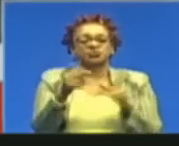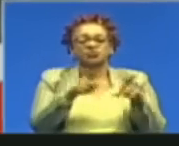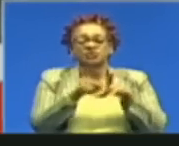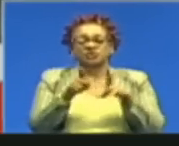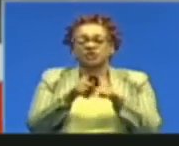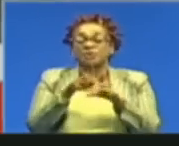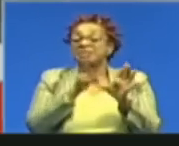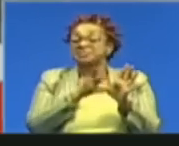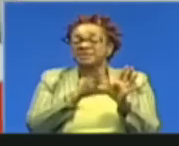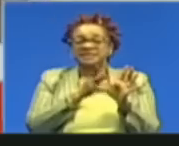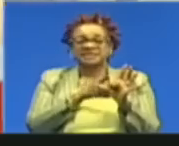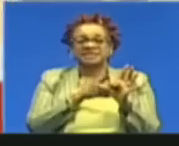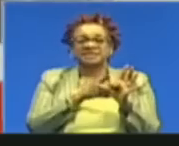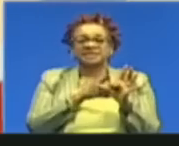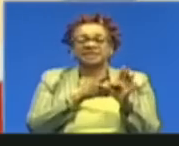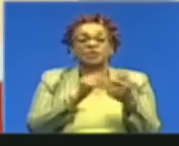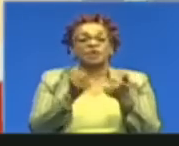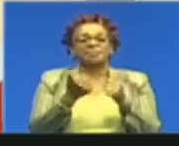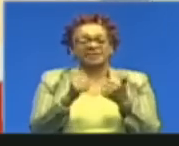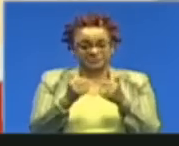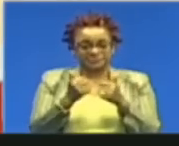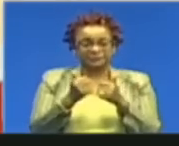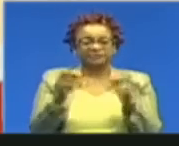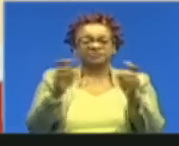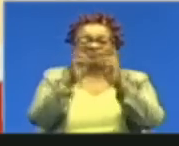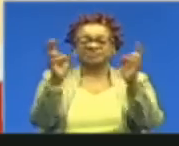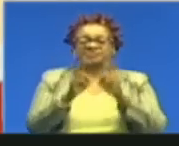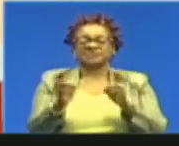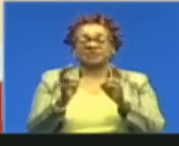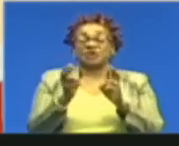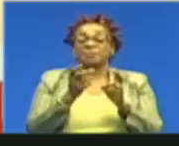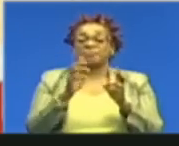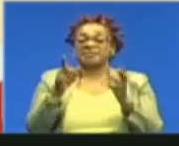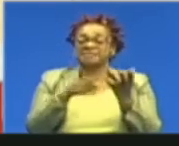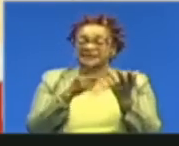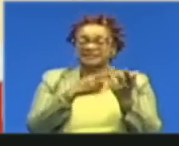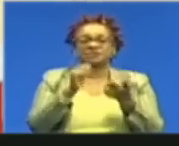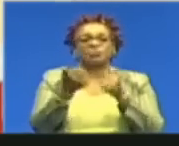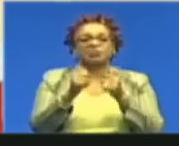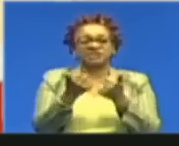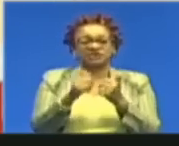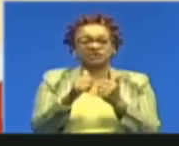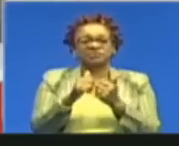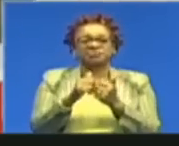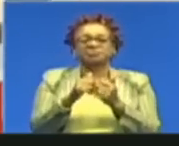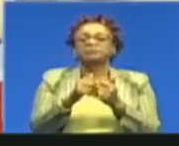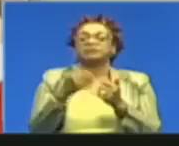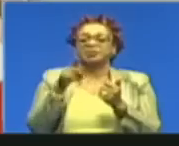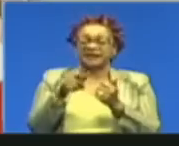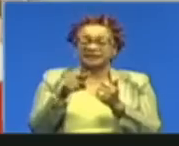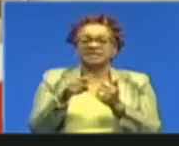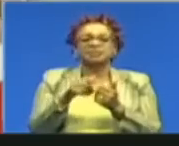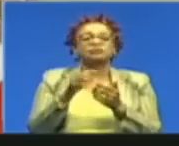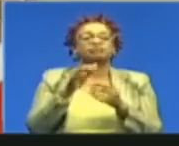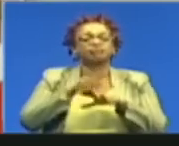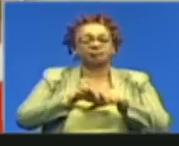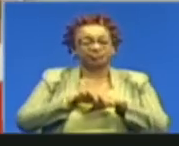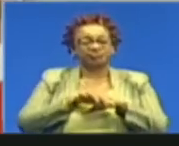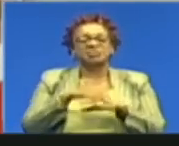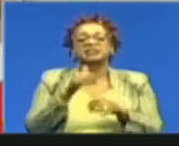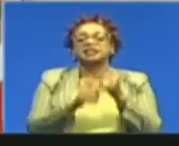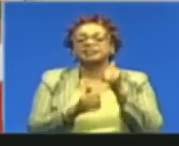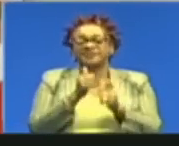in the Olympiad. The International Mathematical Olympiad is the largest, oldest, and most prestigious scientific